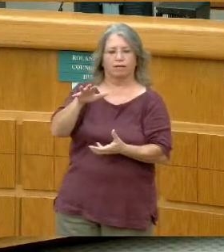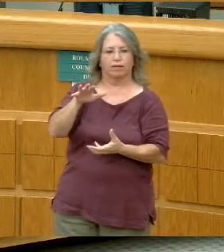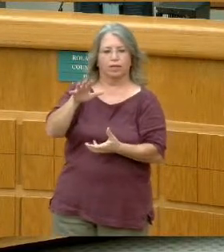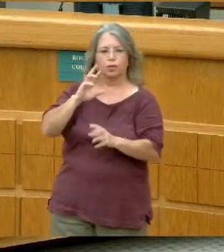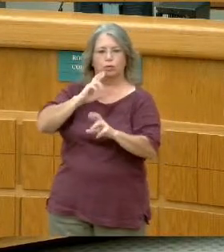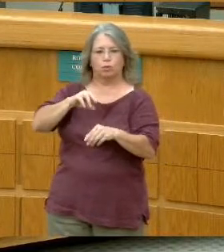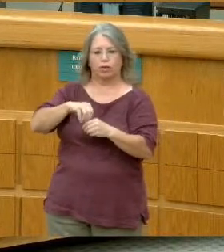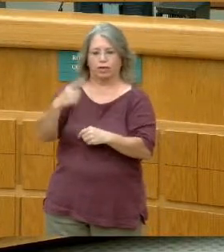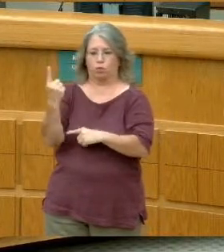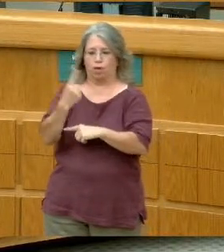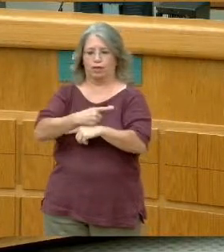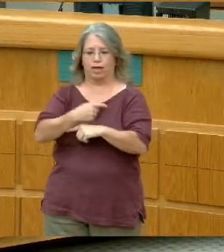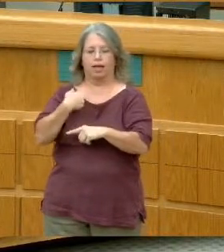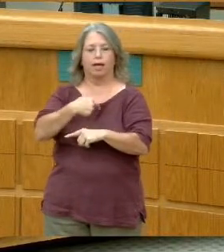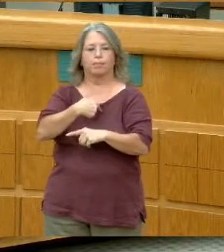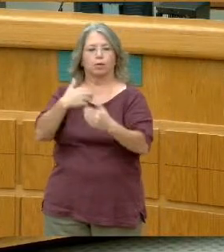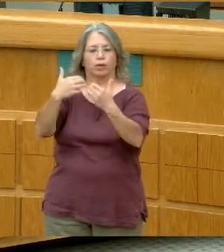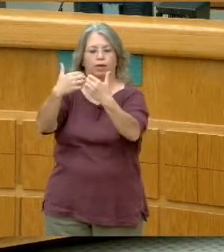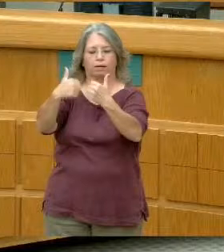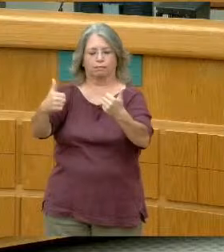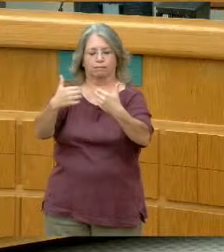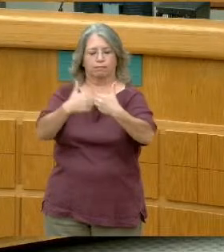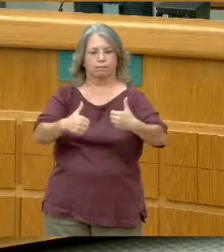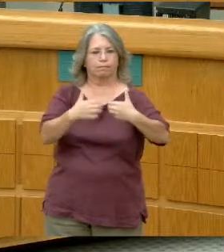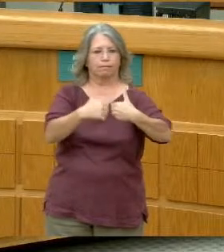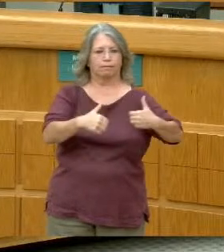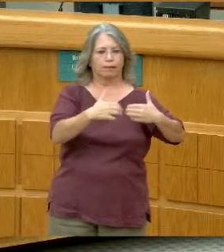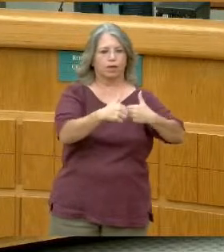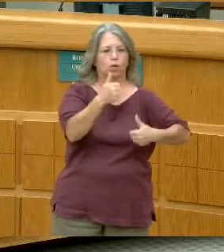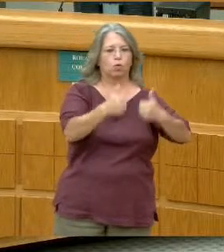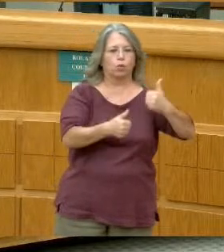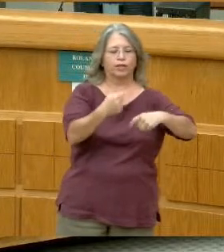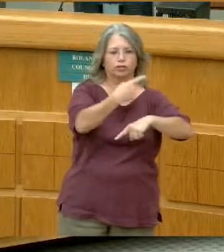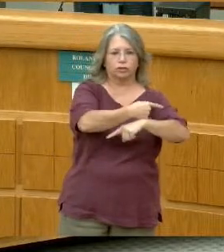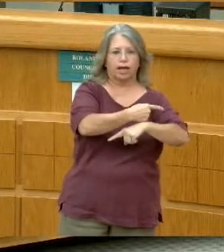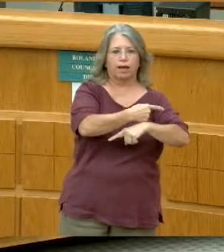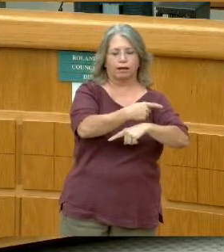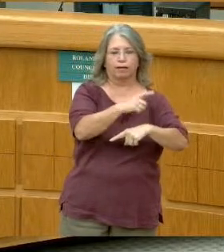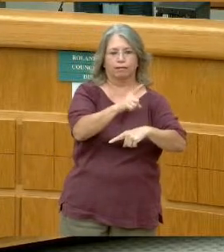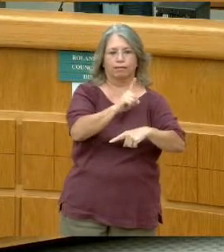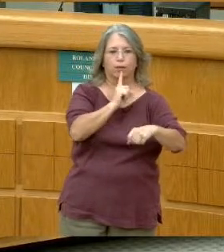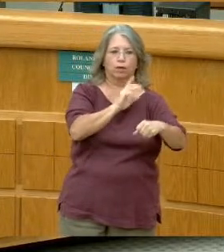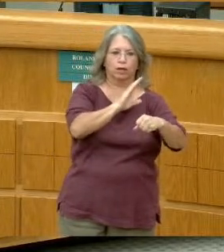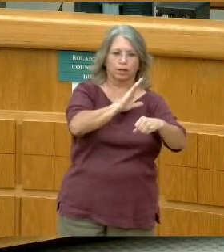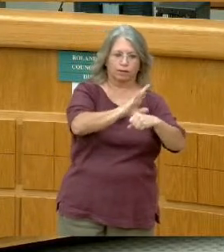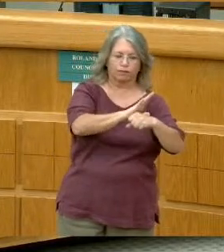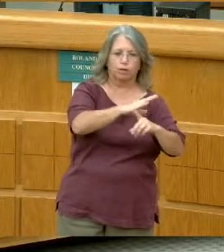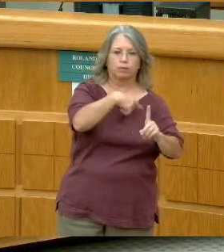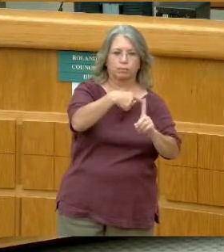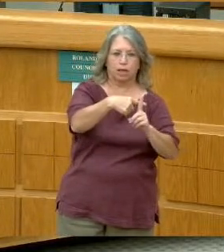confirmed and the day that the person was notified, and we got them all yesterday.